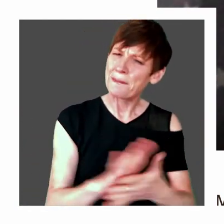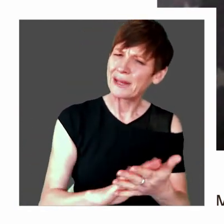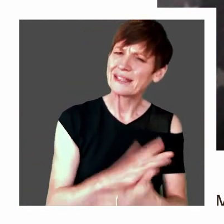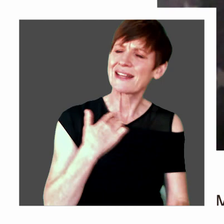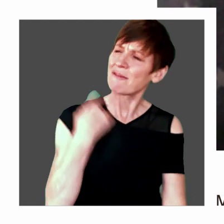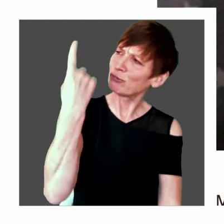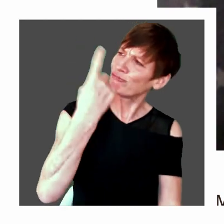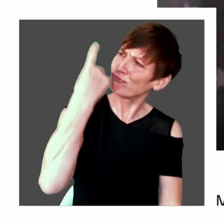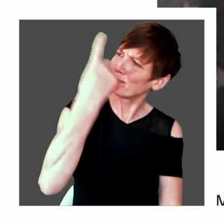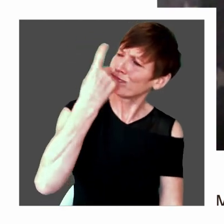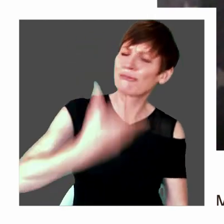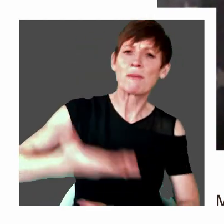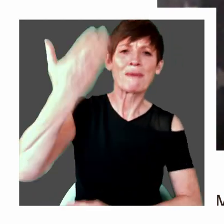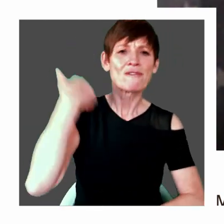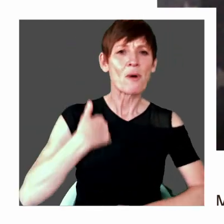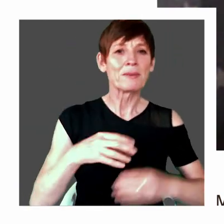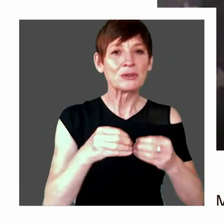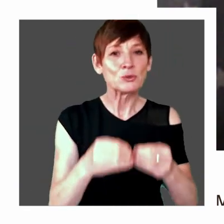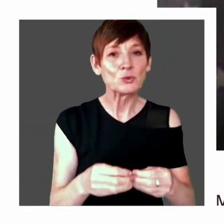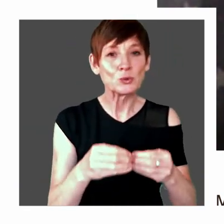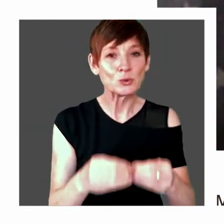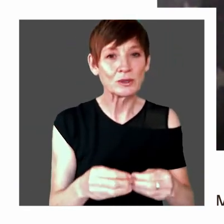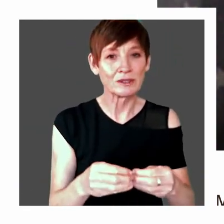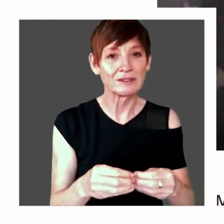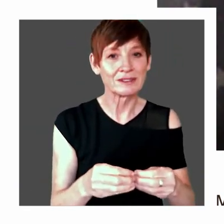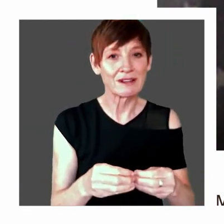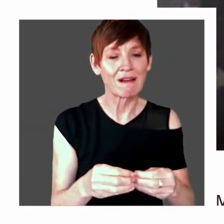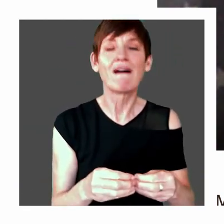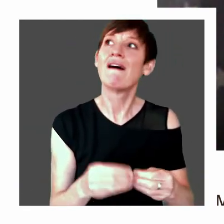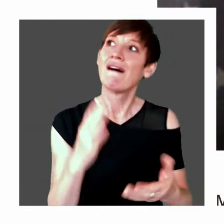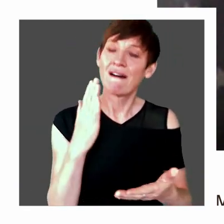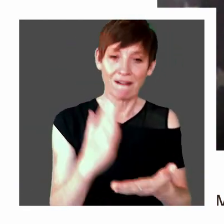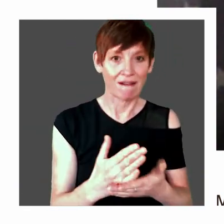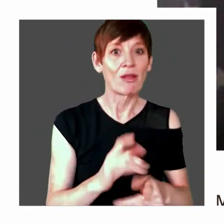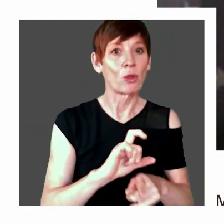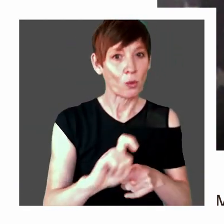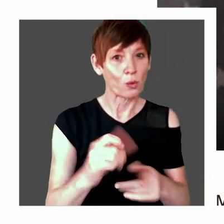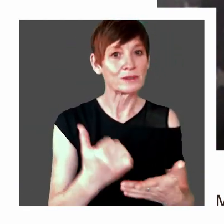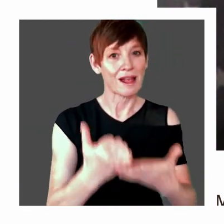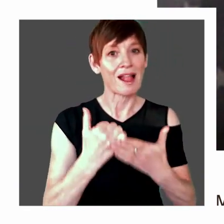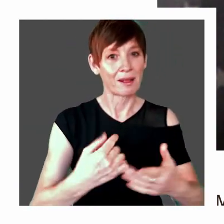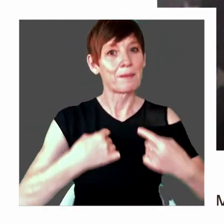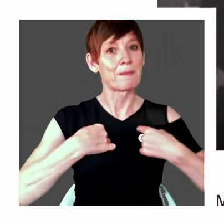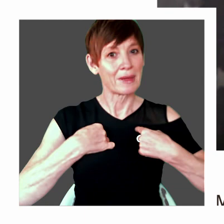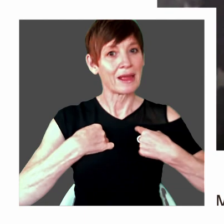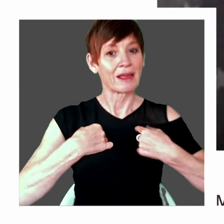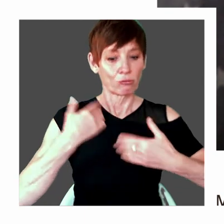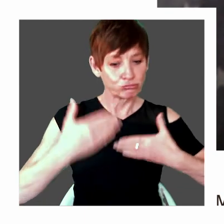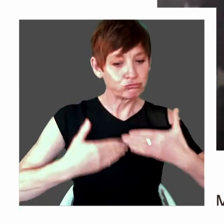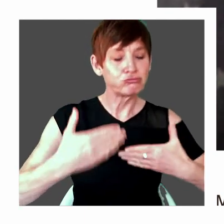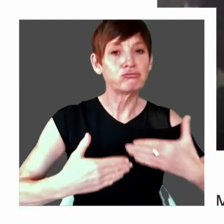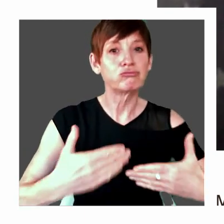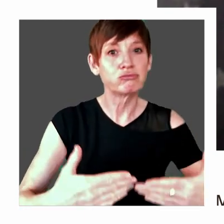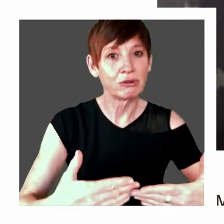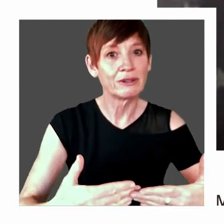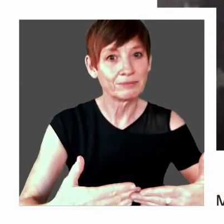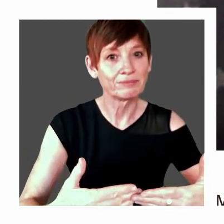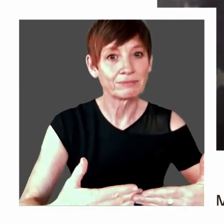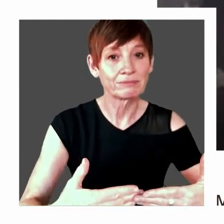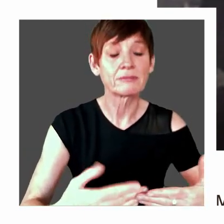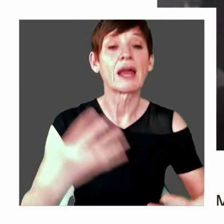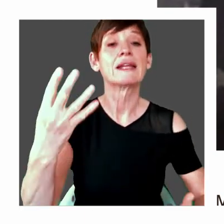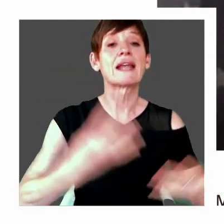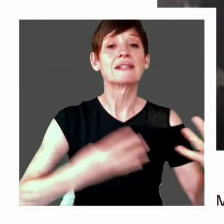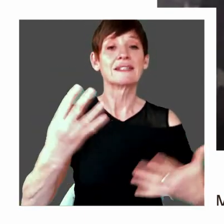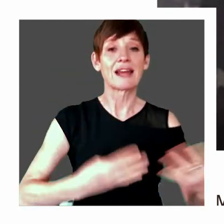as a student, and something that has helped me immensely on my personal journey. So in 1997, the